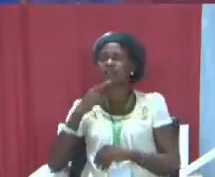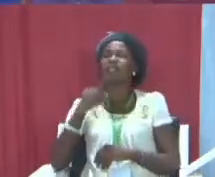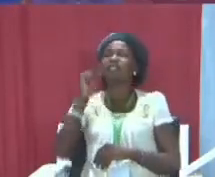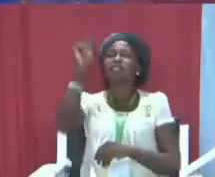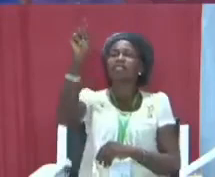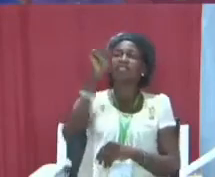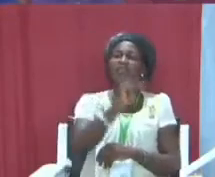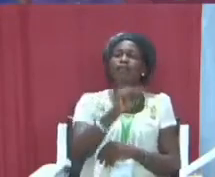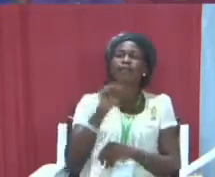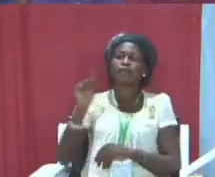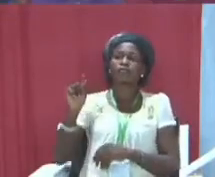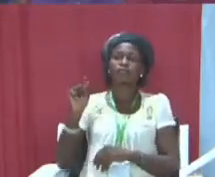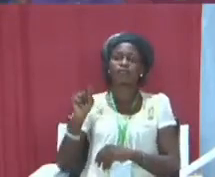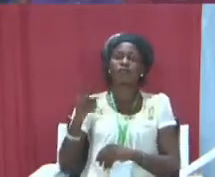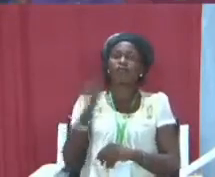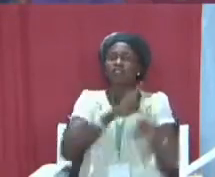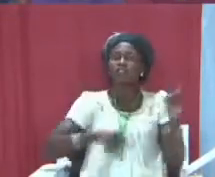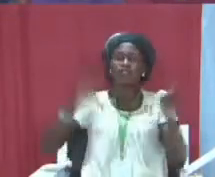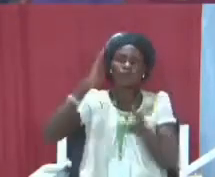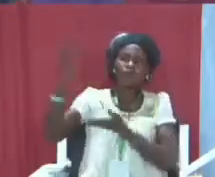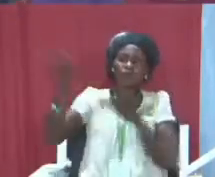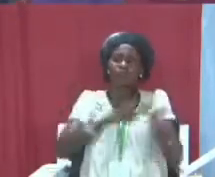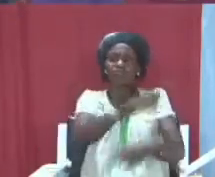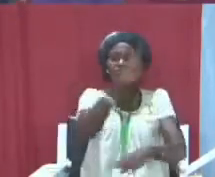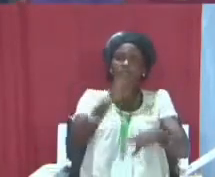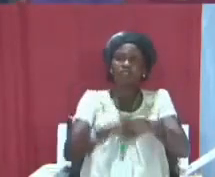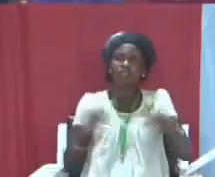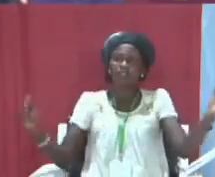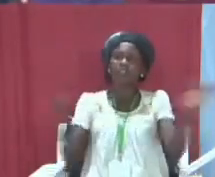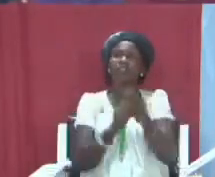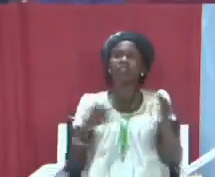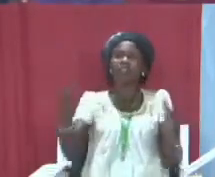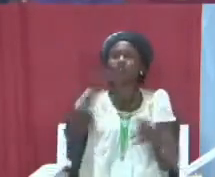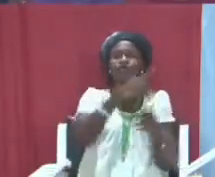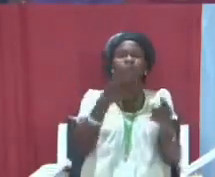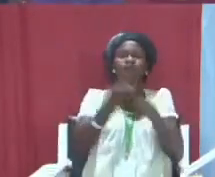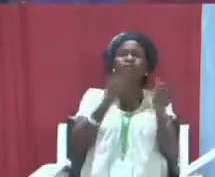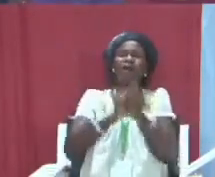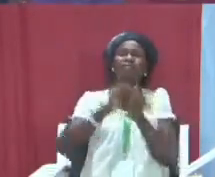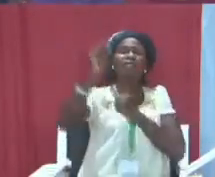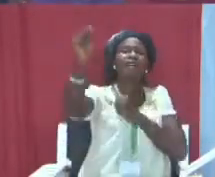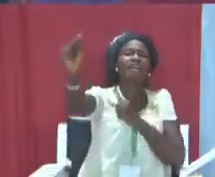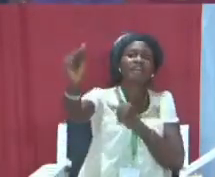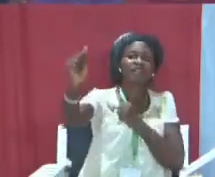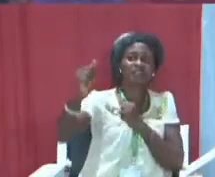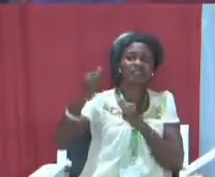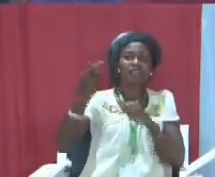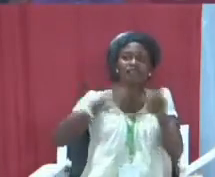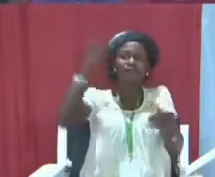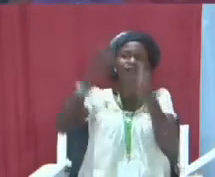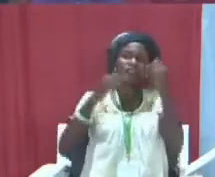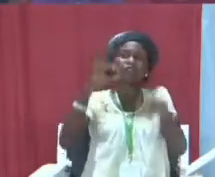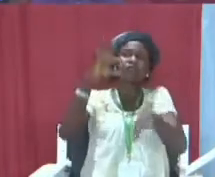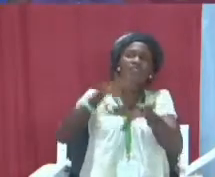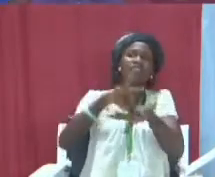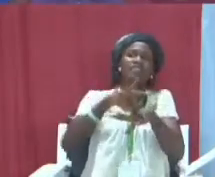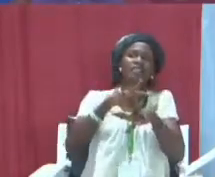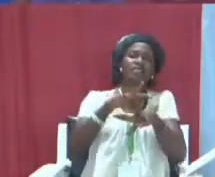therefore, the Lord will bring a nation against you from afar, from the end of the earth.